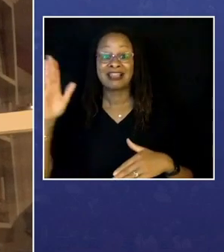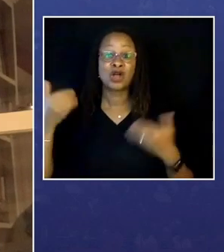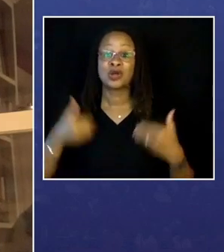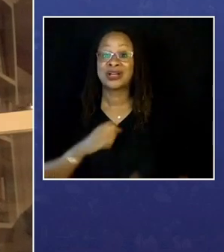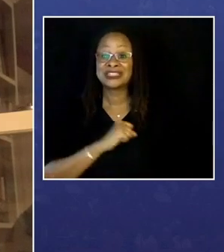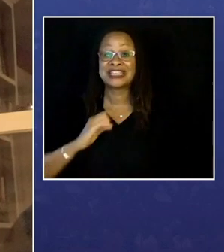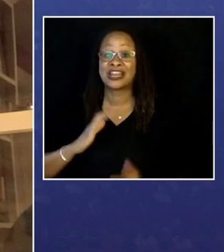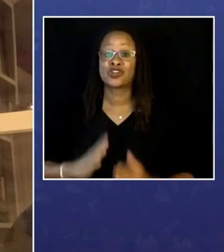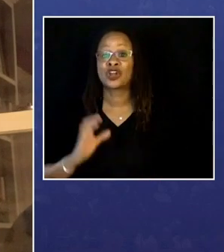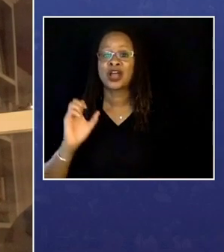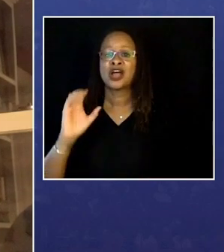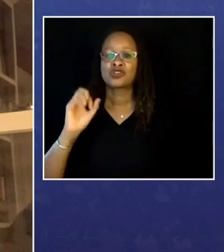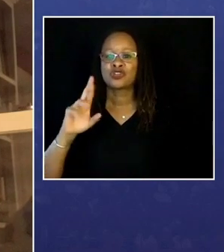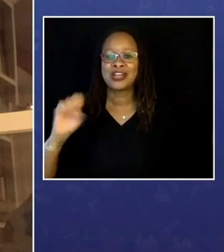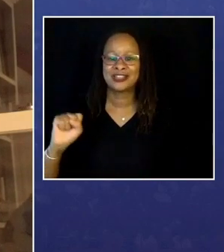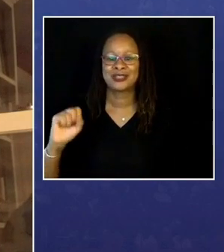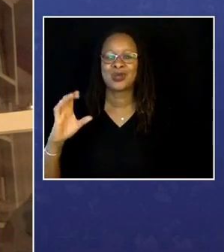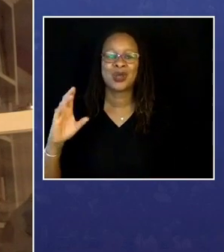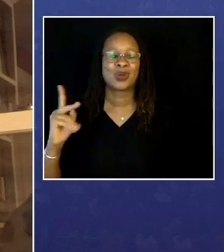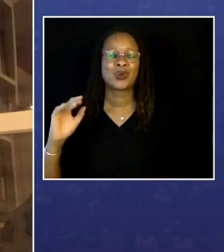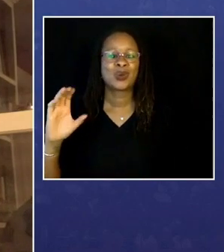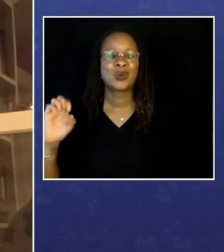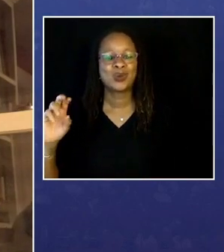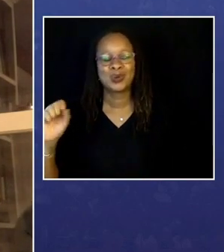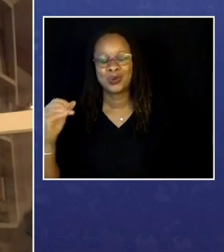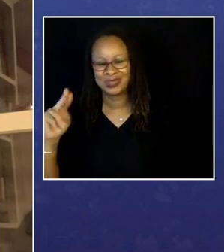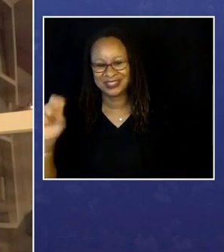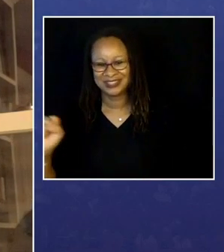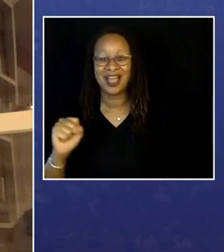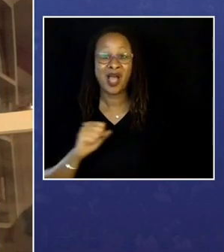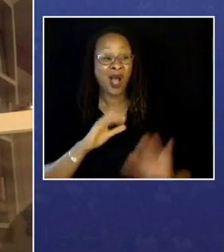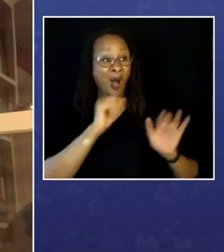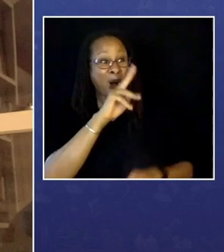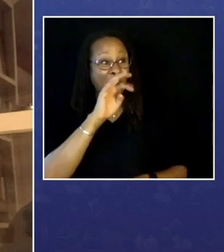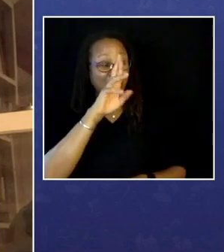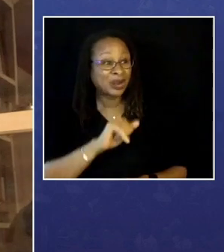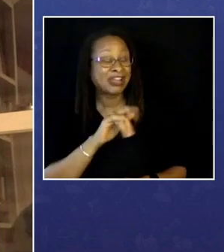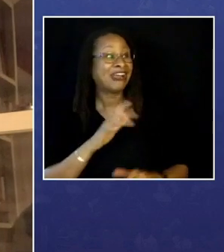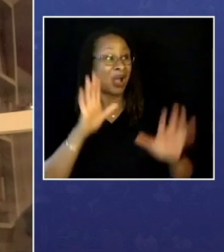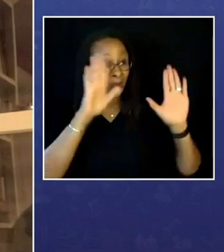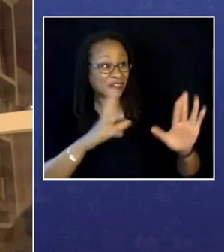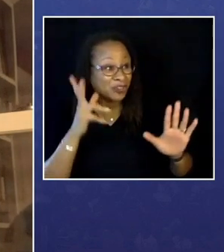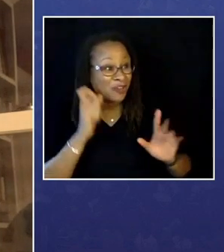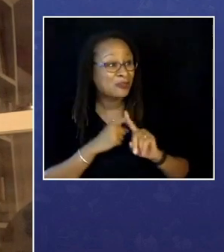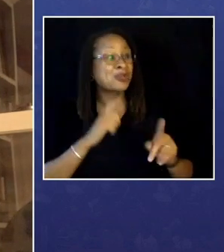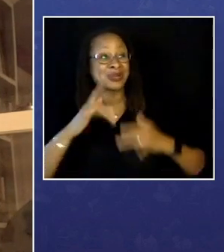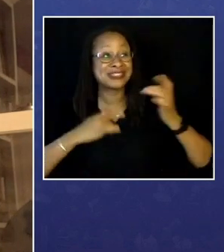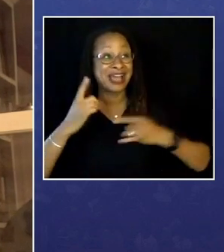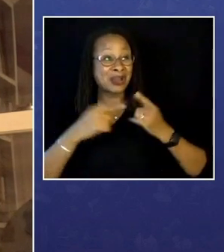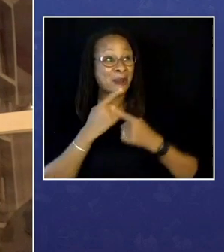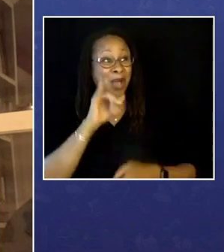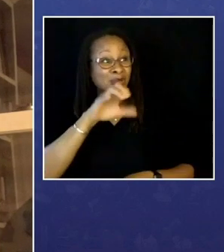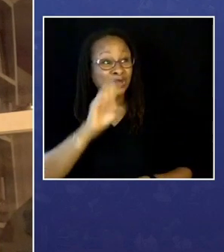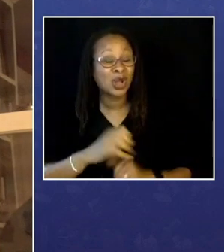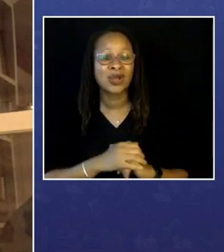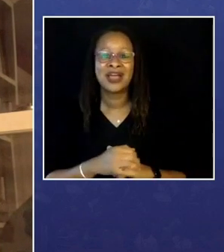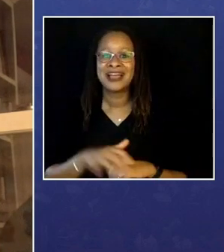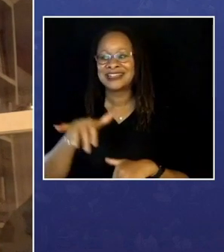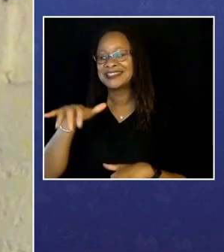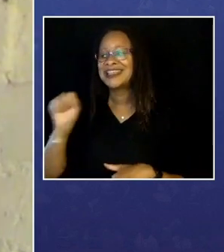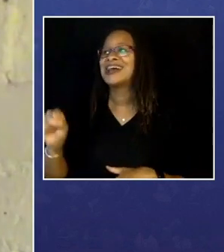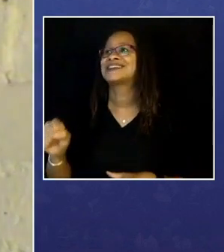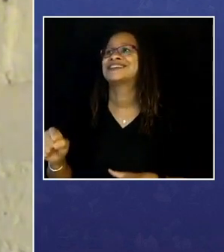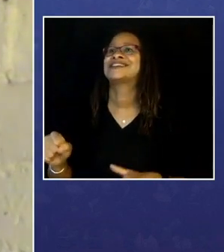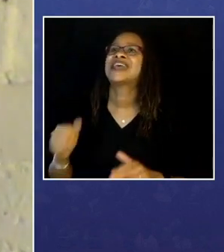Hello, this is Senator Chris Coons. Damn it! Aubrey, great to hear from you. Are you really excited about Joe?